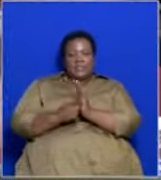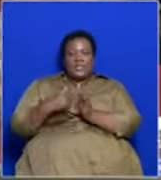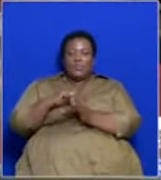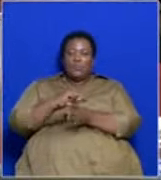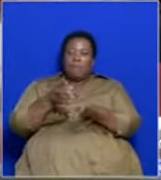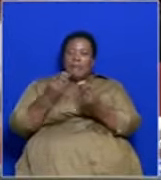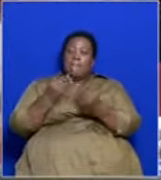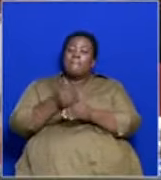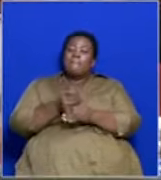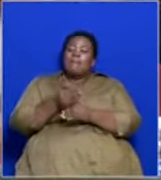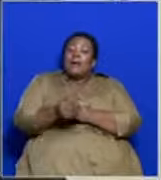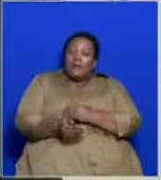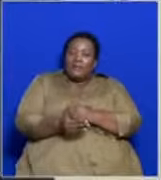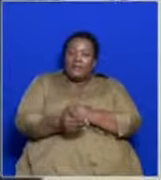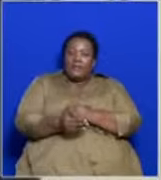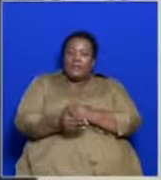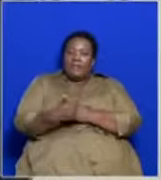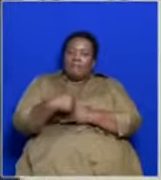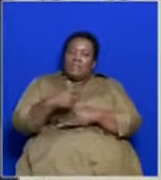taken over the matter.